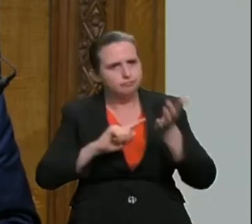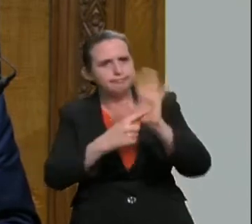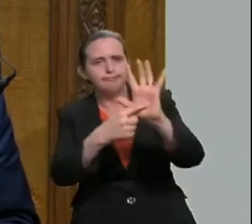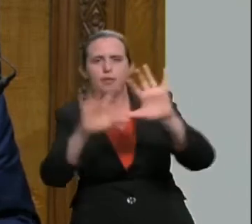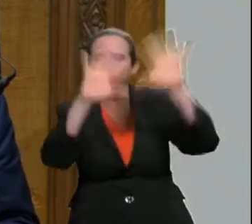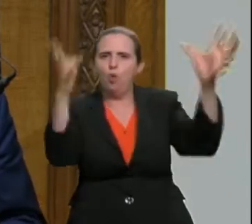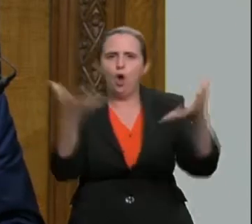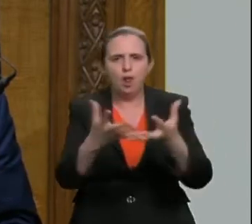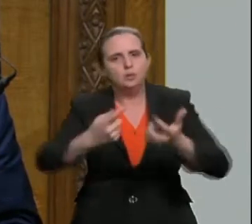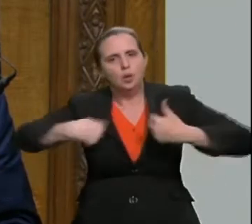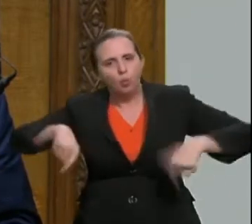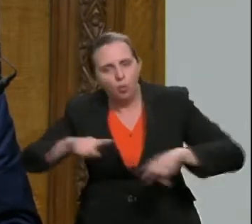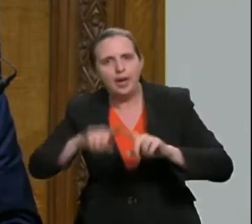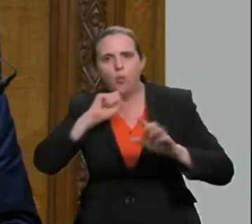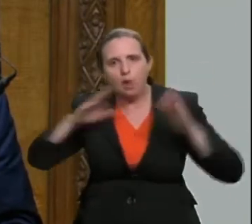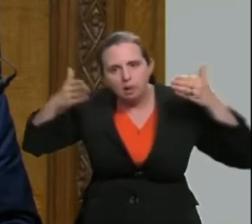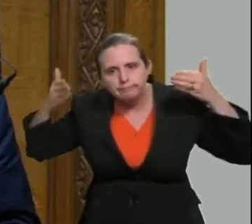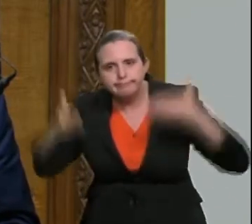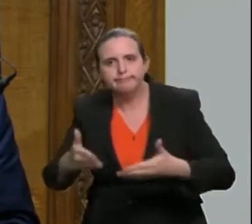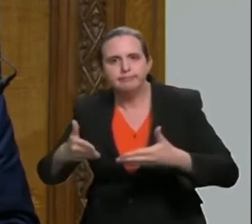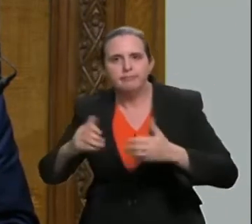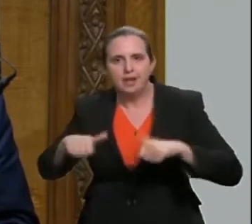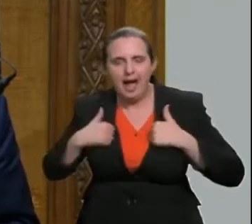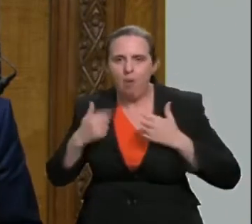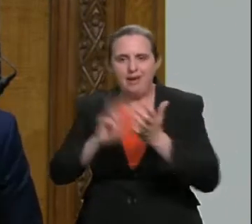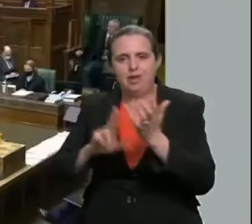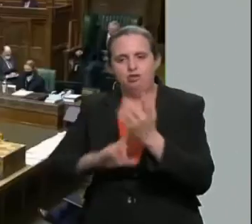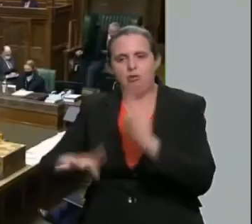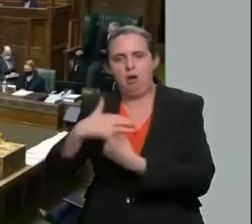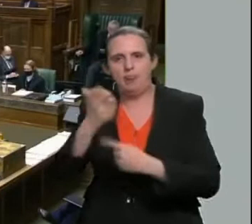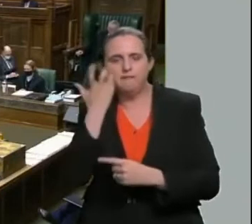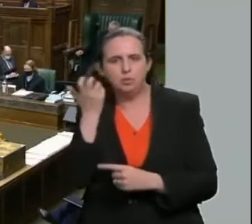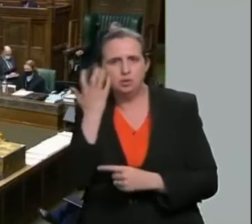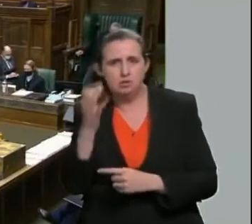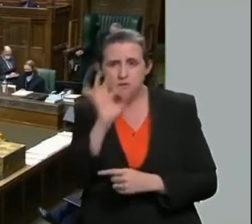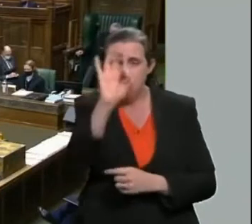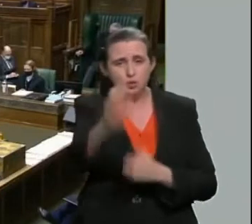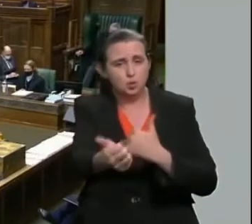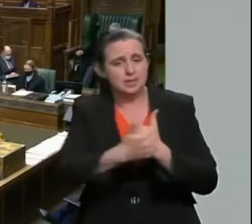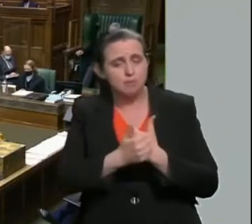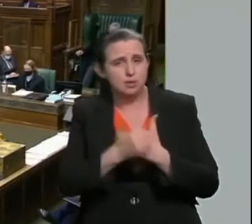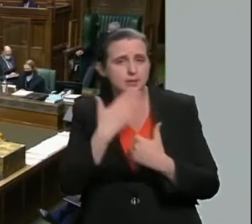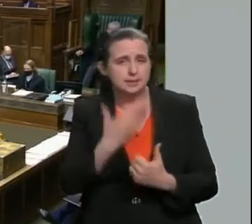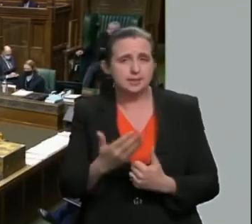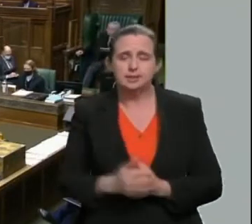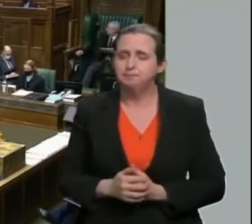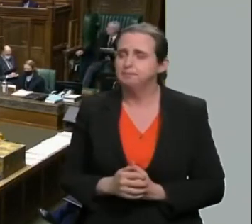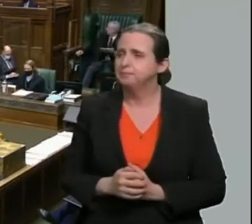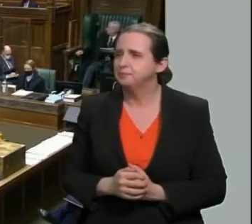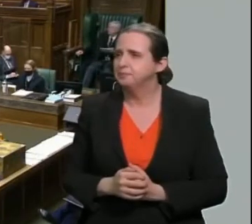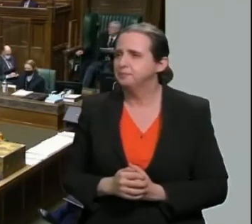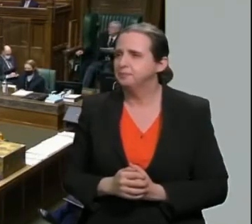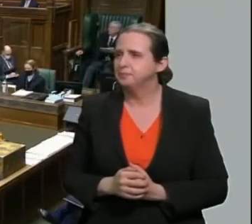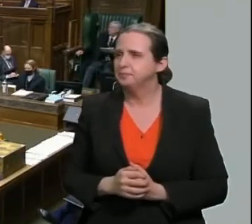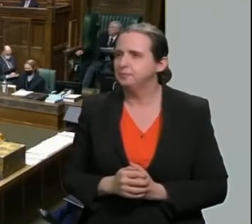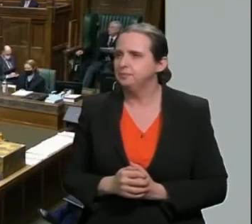how we can better protect our most precious asset, nature? My right honourable friend is absolutely right. I